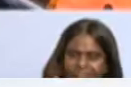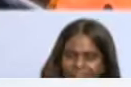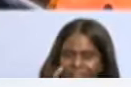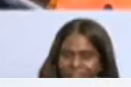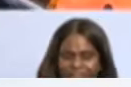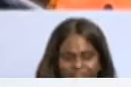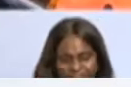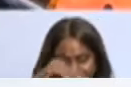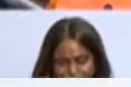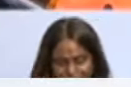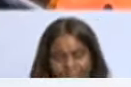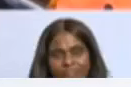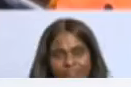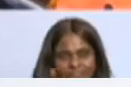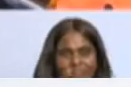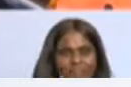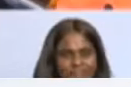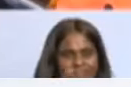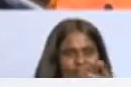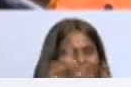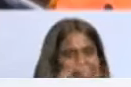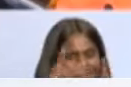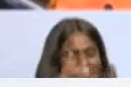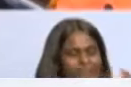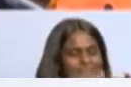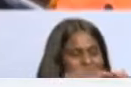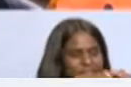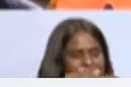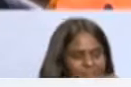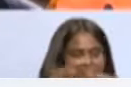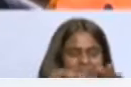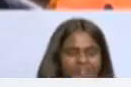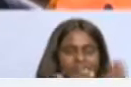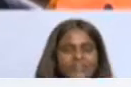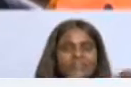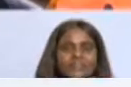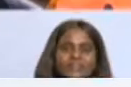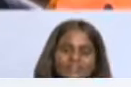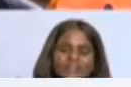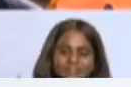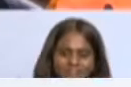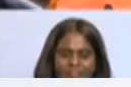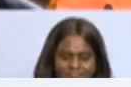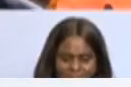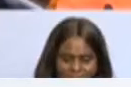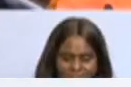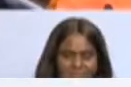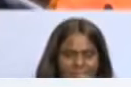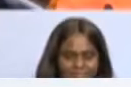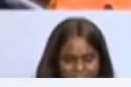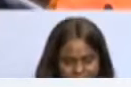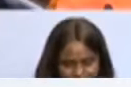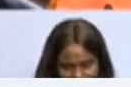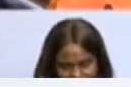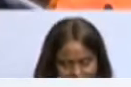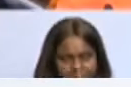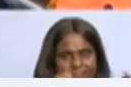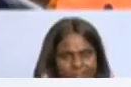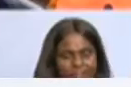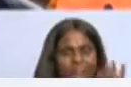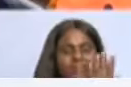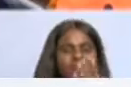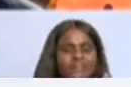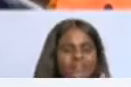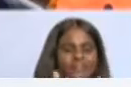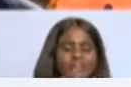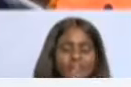decentralized also at district level these services. And as we march on to the constituents level, it's a